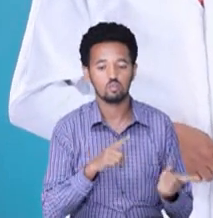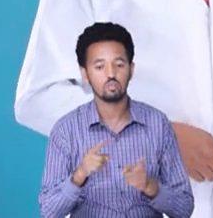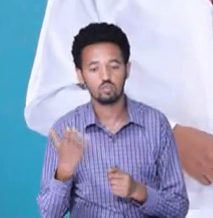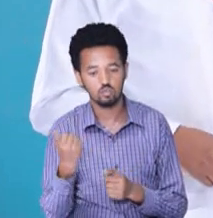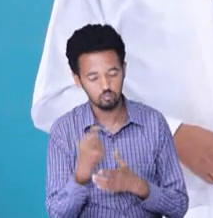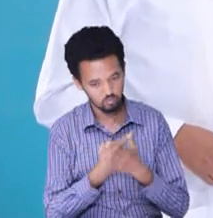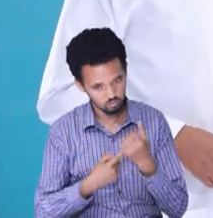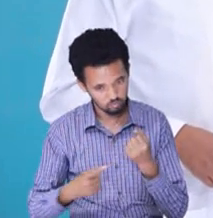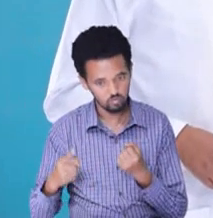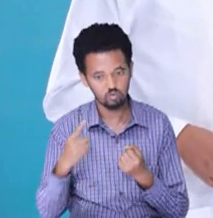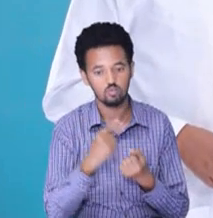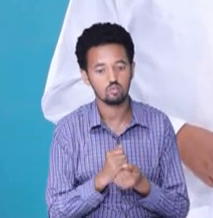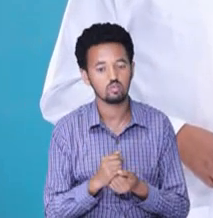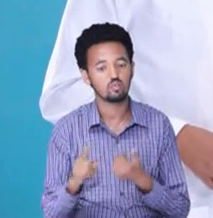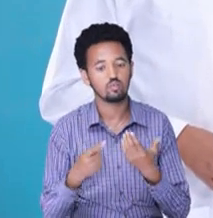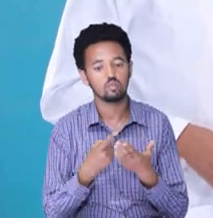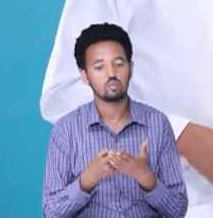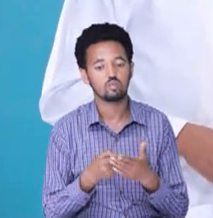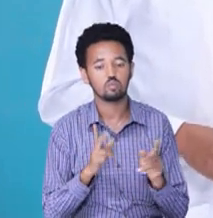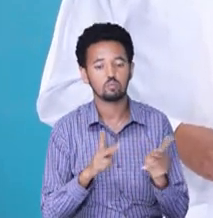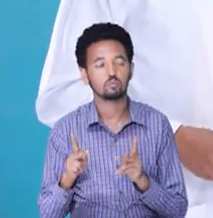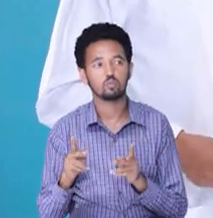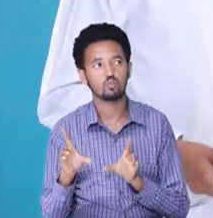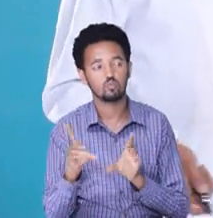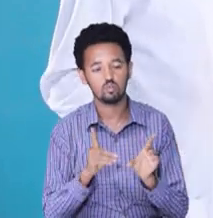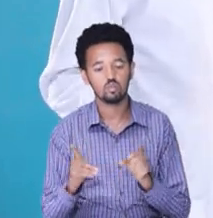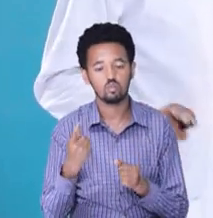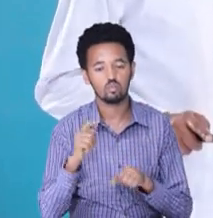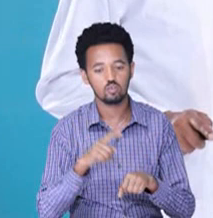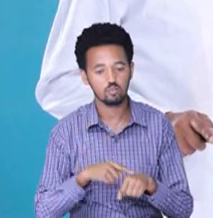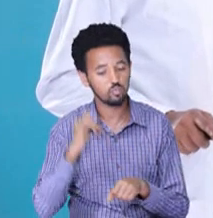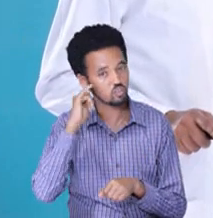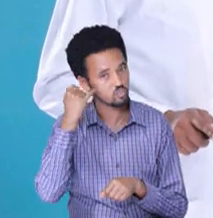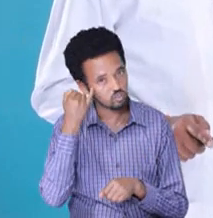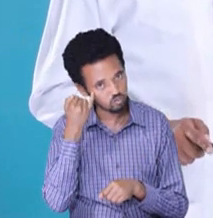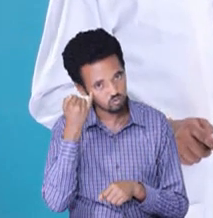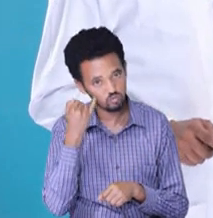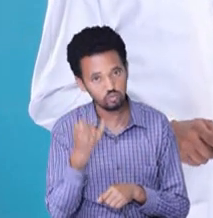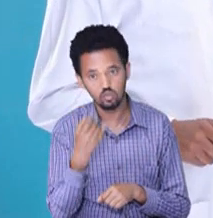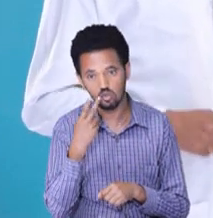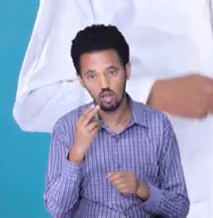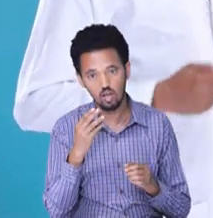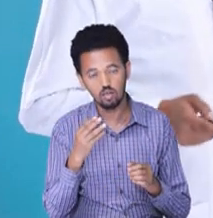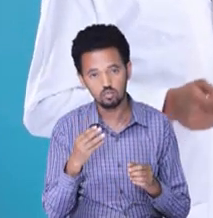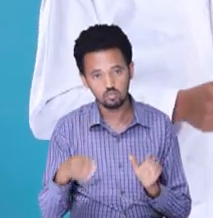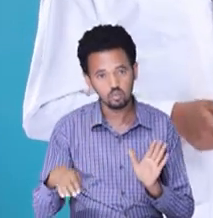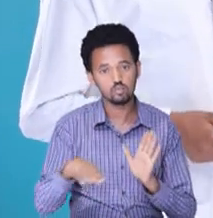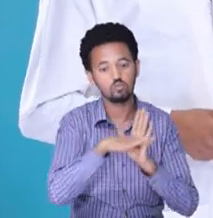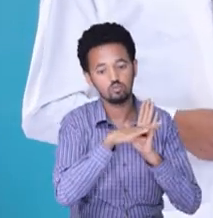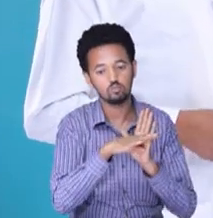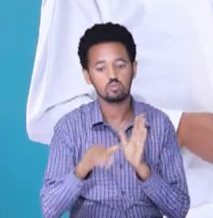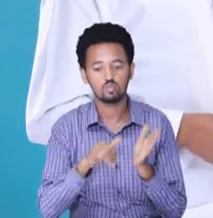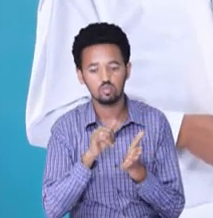individuals, converted enemies for the people. During this time, the Jacobins assumed that the enemy of